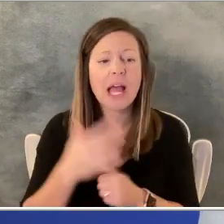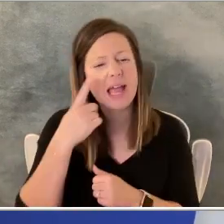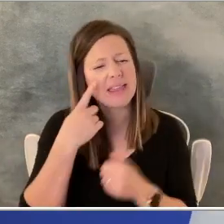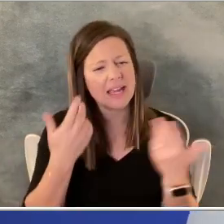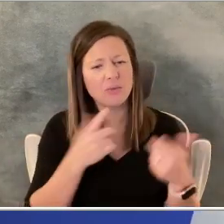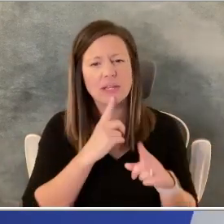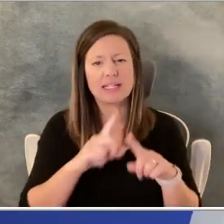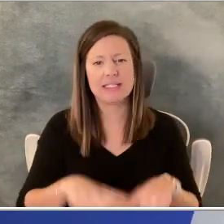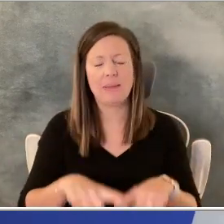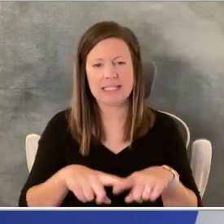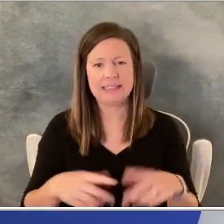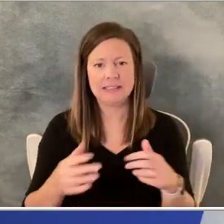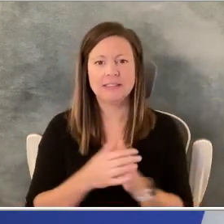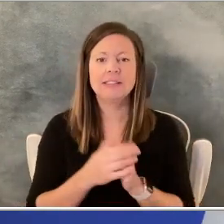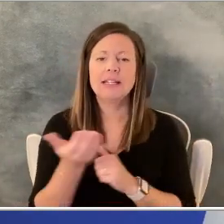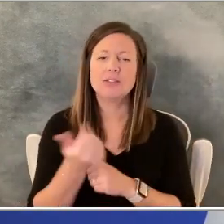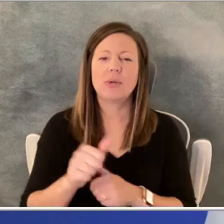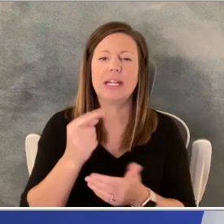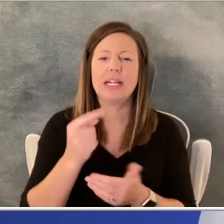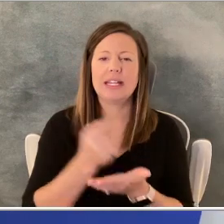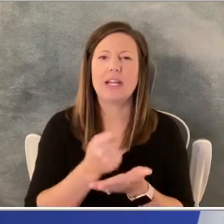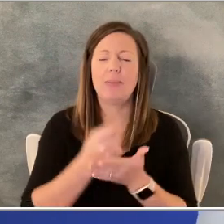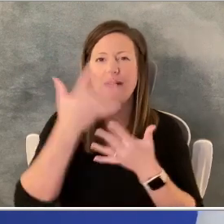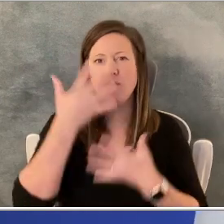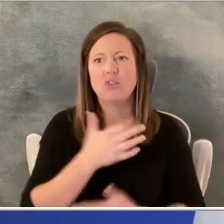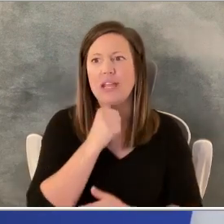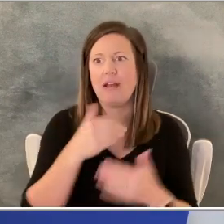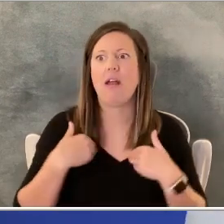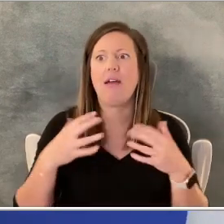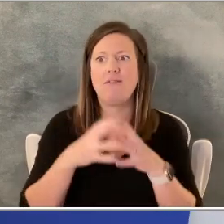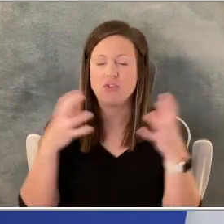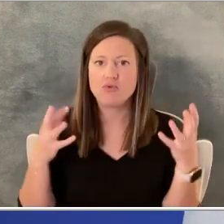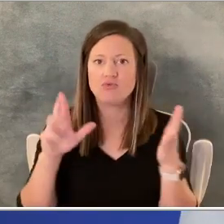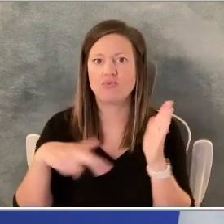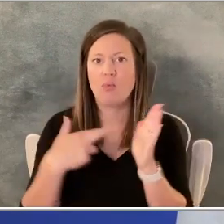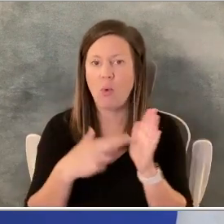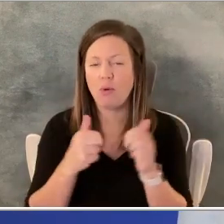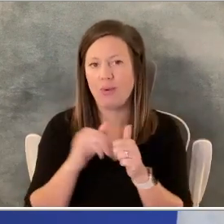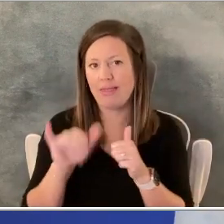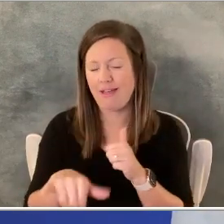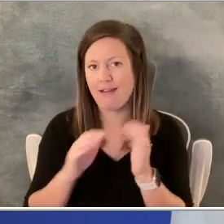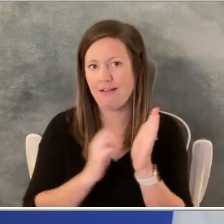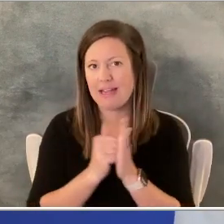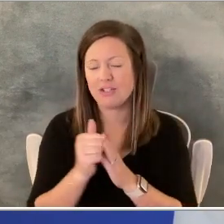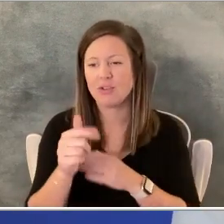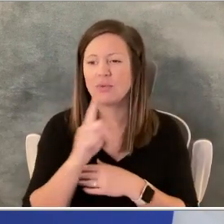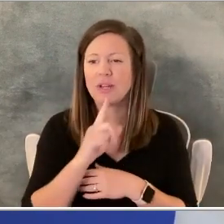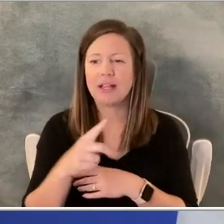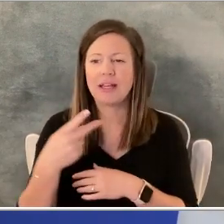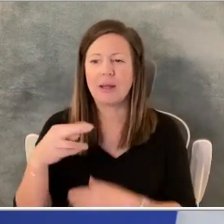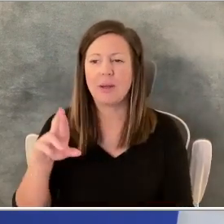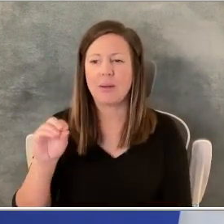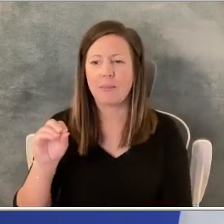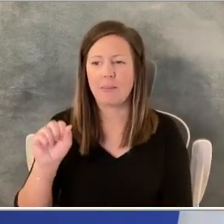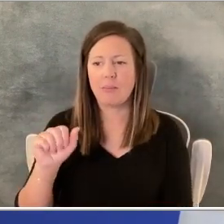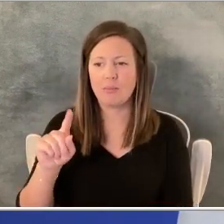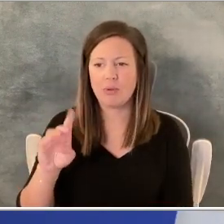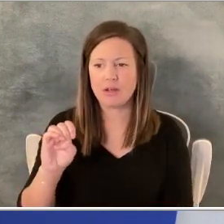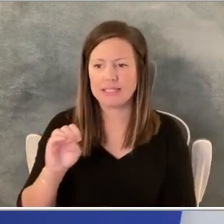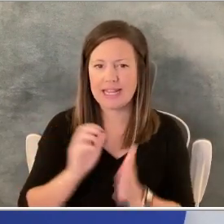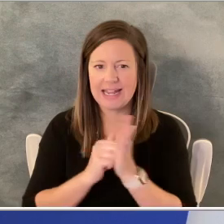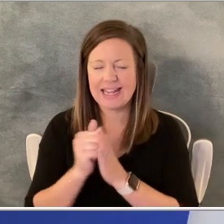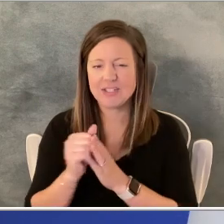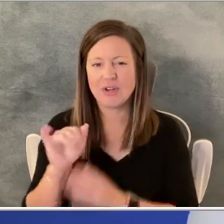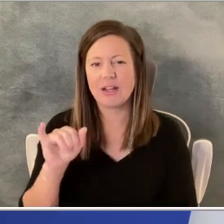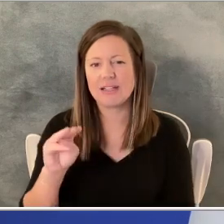unfortunately, doesn't have a huge role in prostate cancer. Part of it has to do with the fact that prostate cancer is what's considered an immune cold disease. So the immune